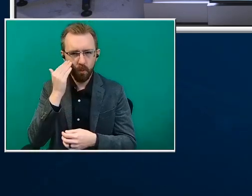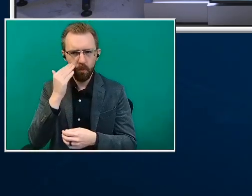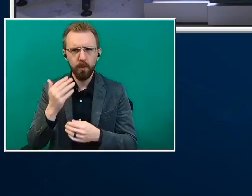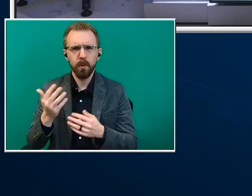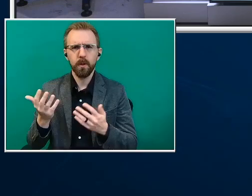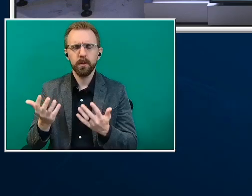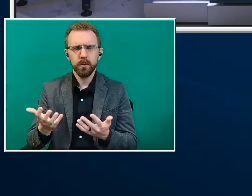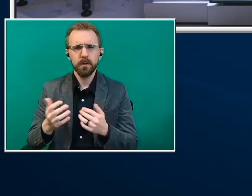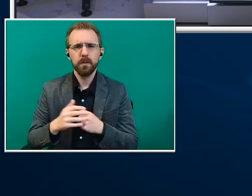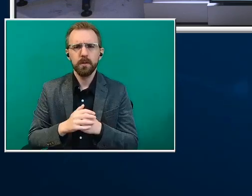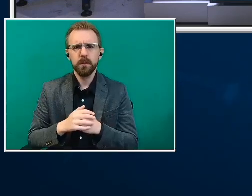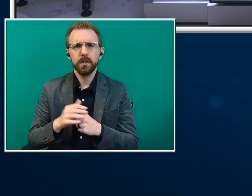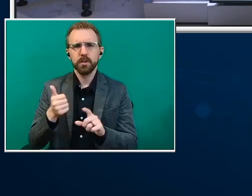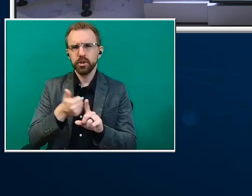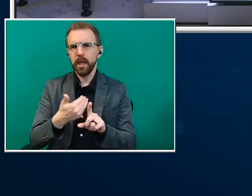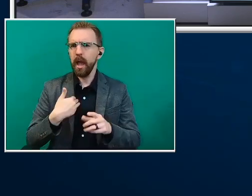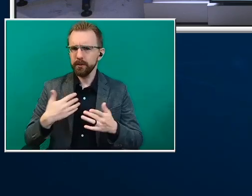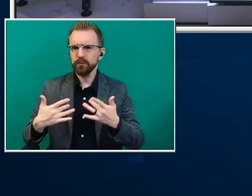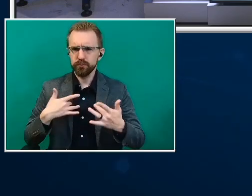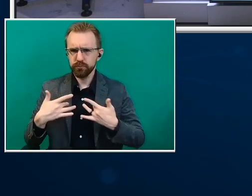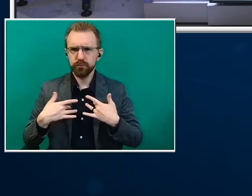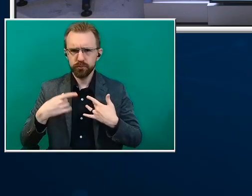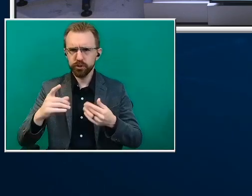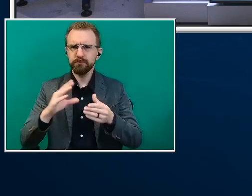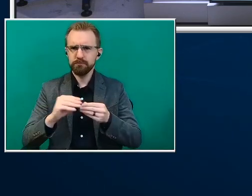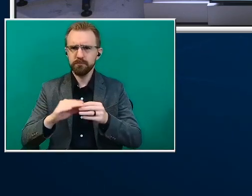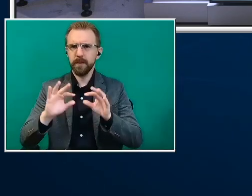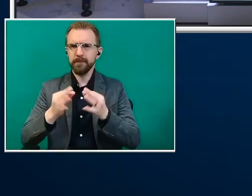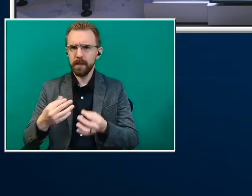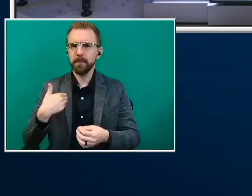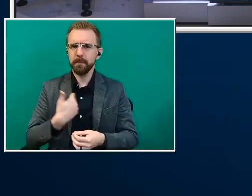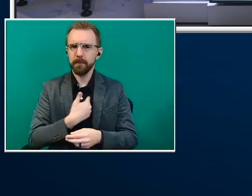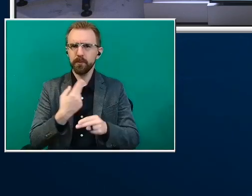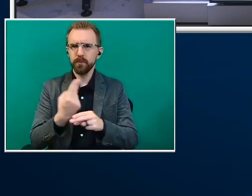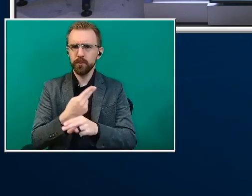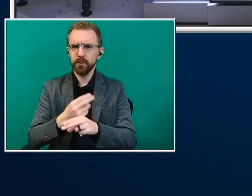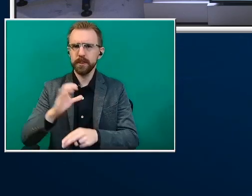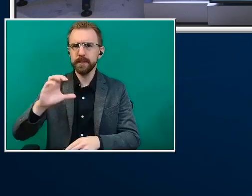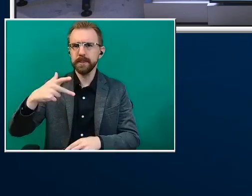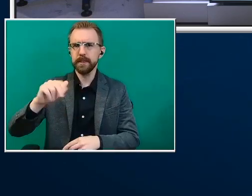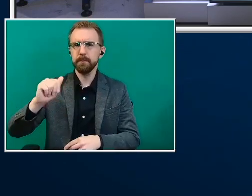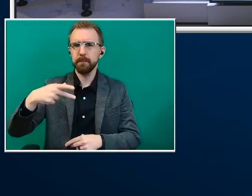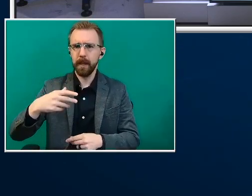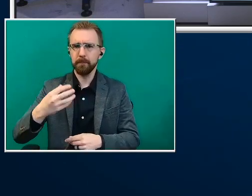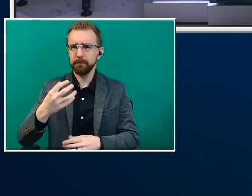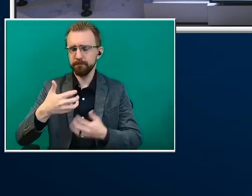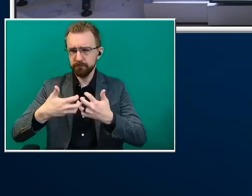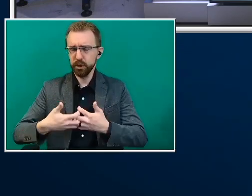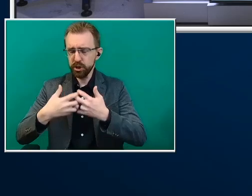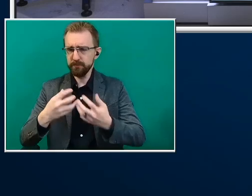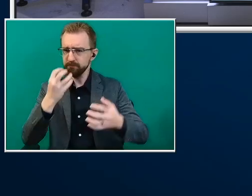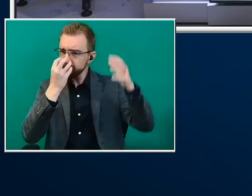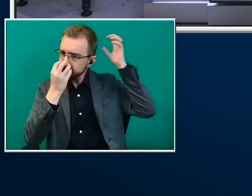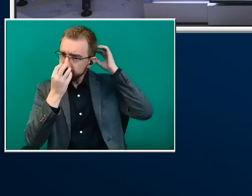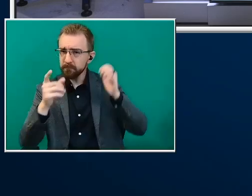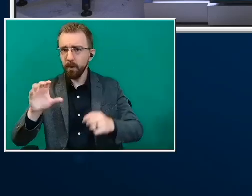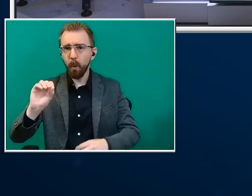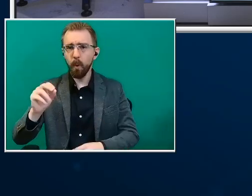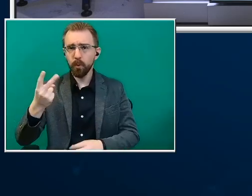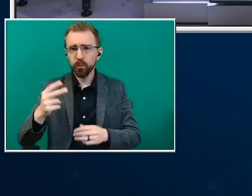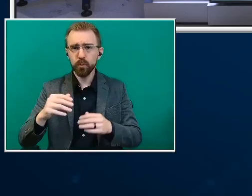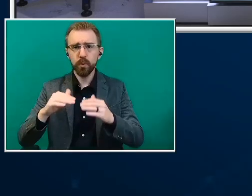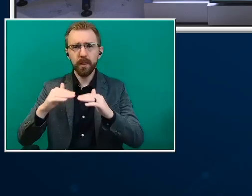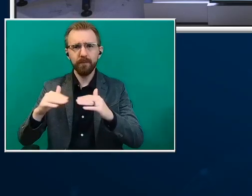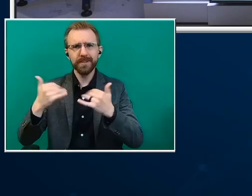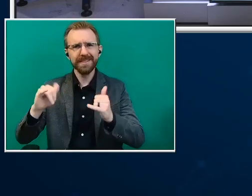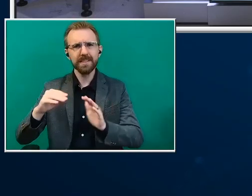she has a concern because she says a family member wears a CPAP machine and that family member's oxygen level still drops some of the